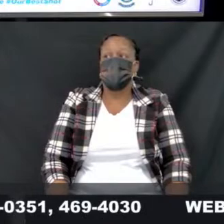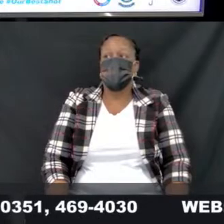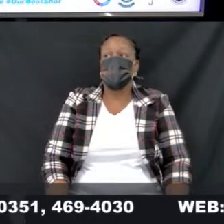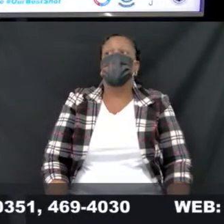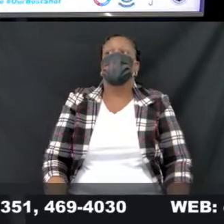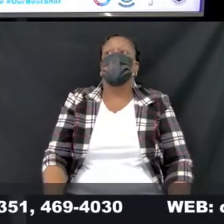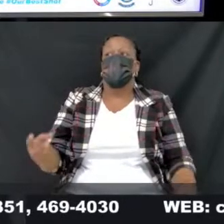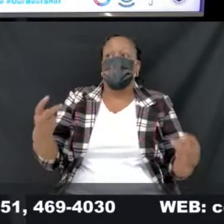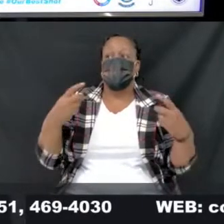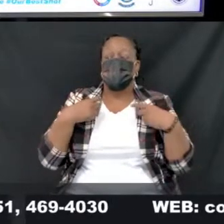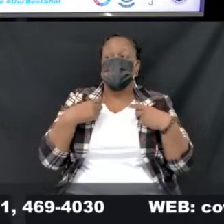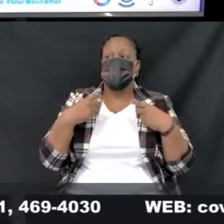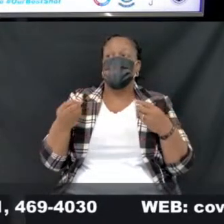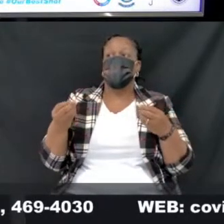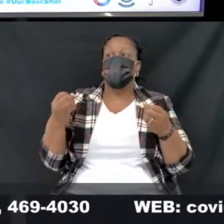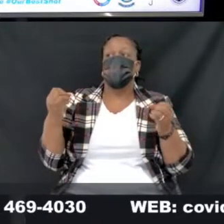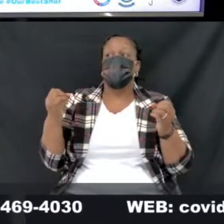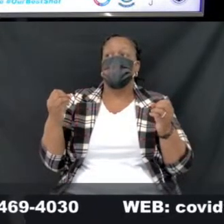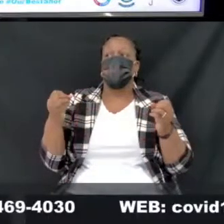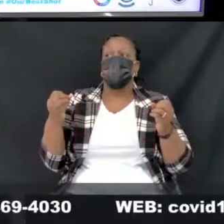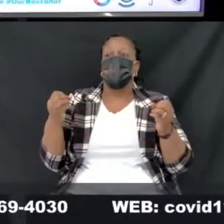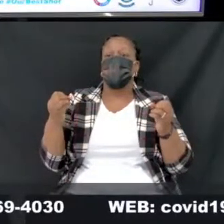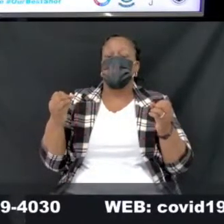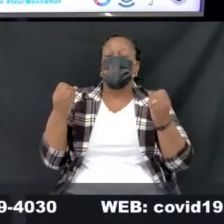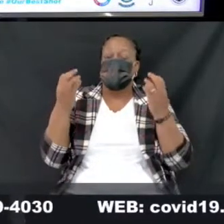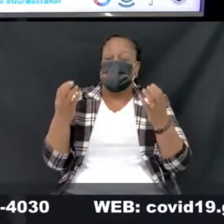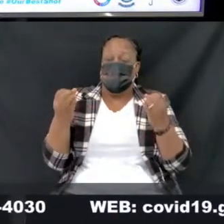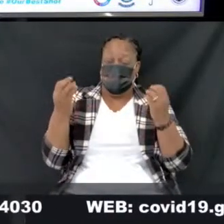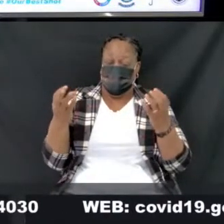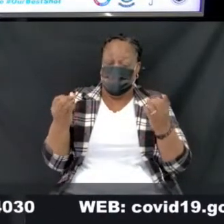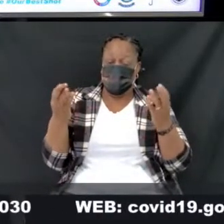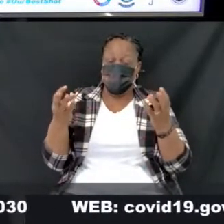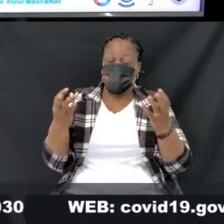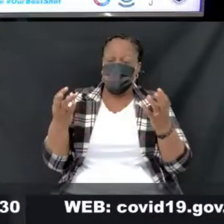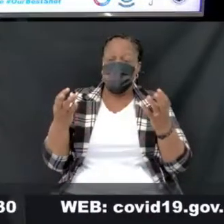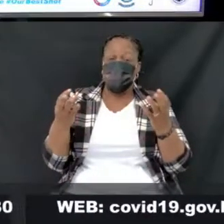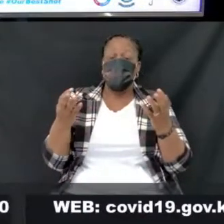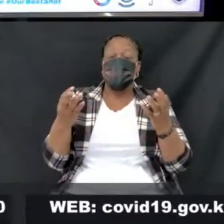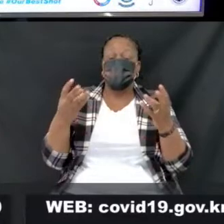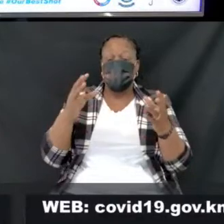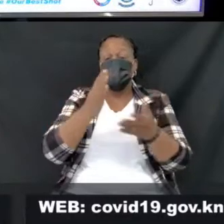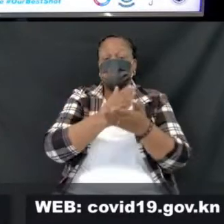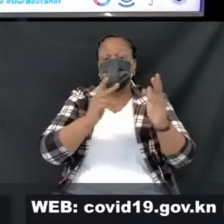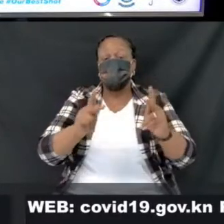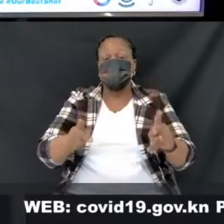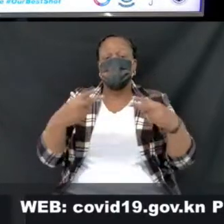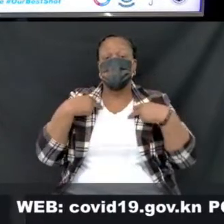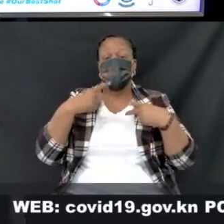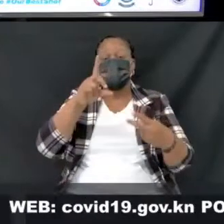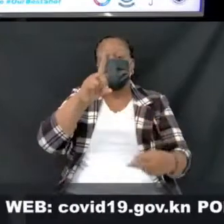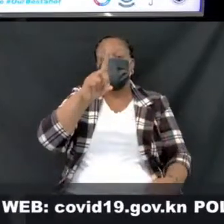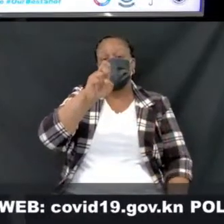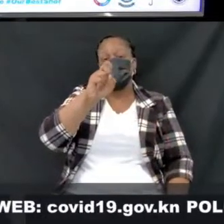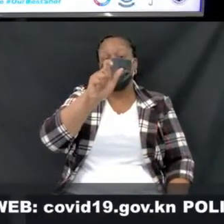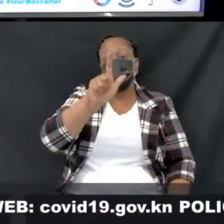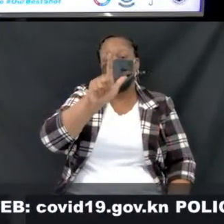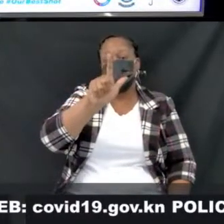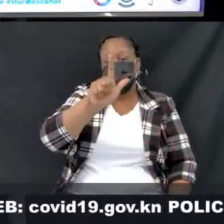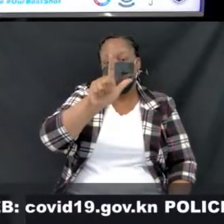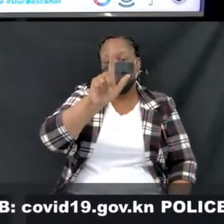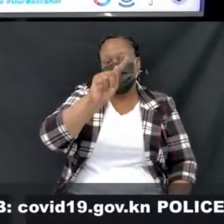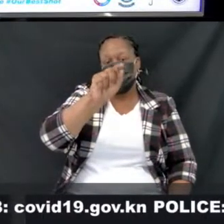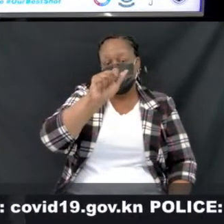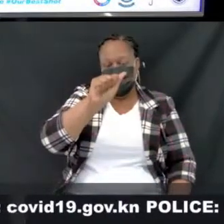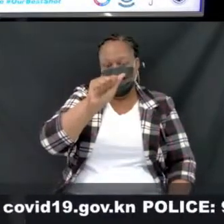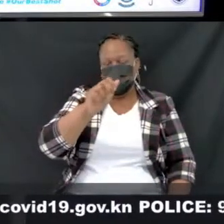strain ahead of the arrival of the more deadly Delta variant in our community. So where are we now? The